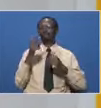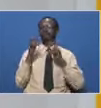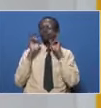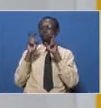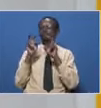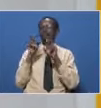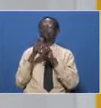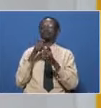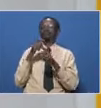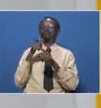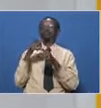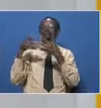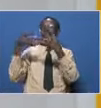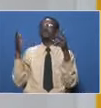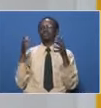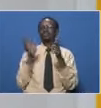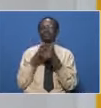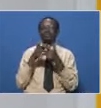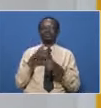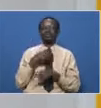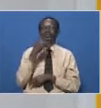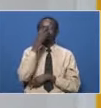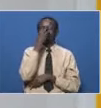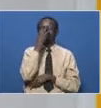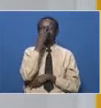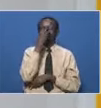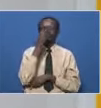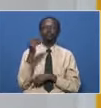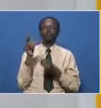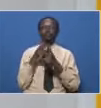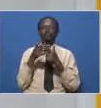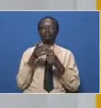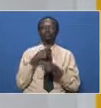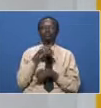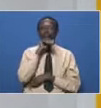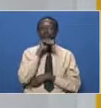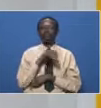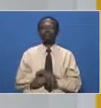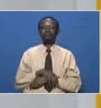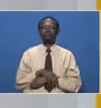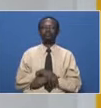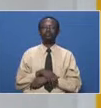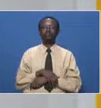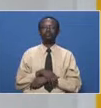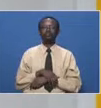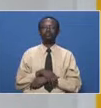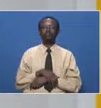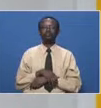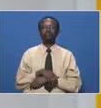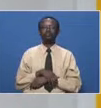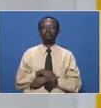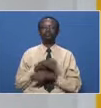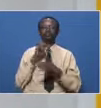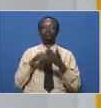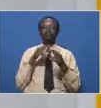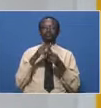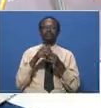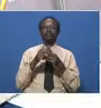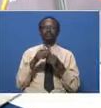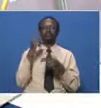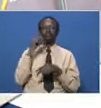We have William Ruto. And we have Raila. Those are the two. What did they call the other two? What was Raila